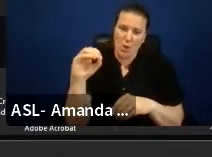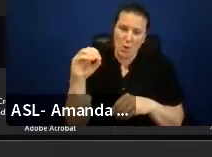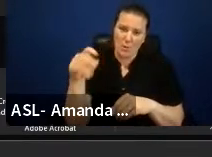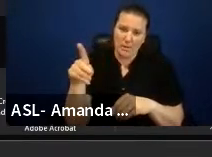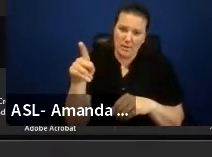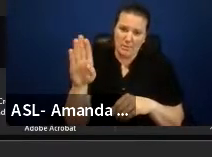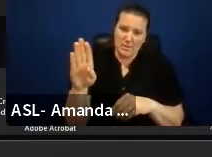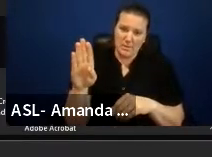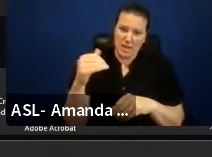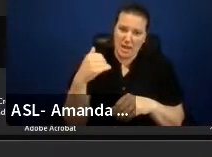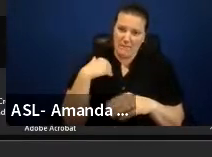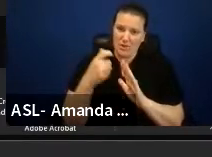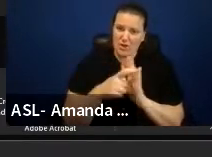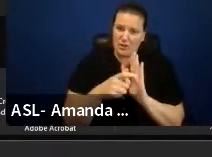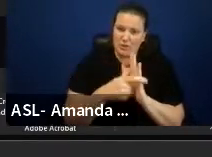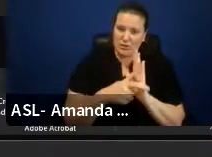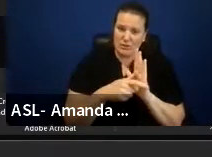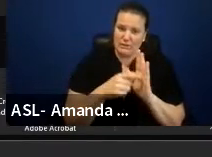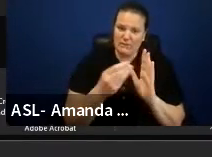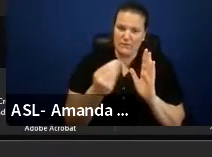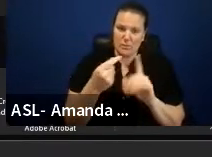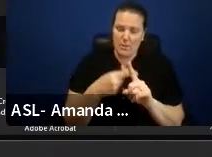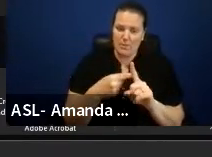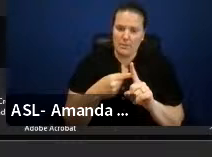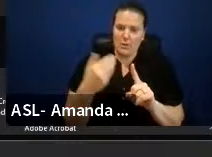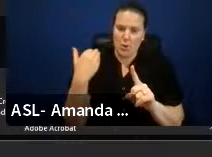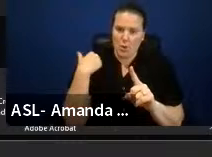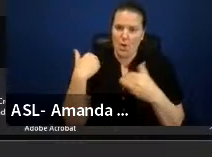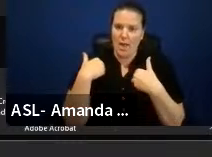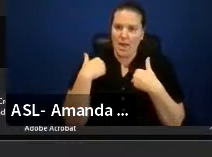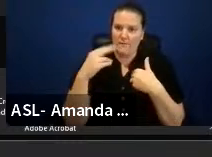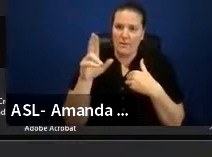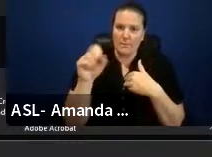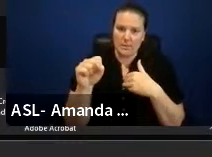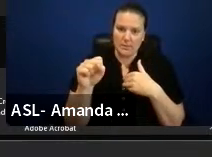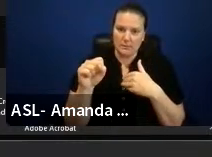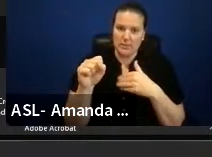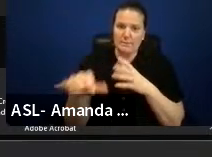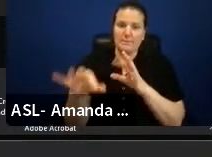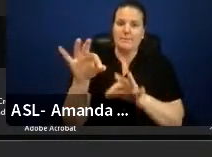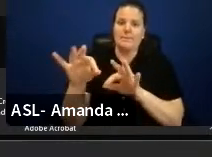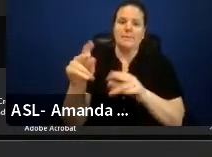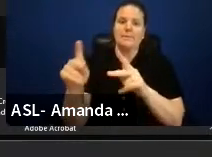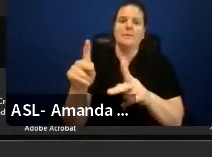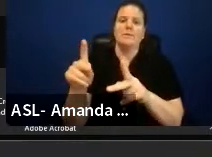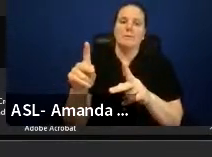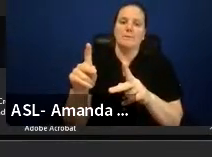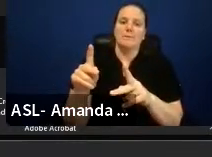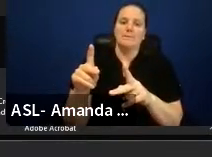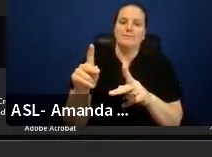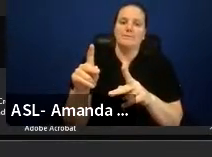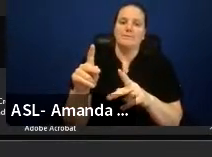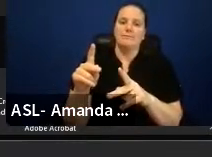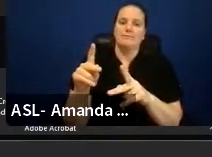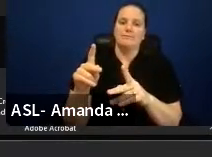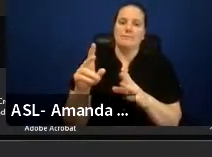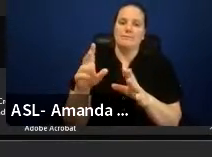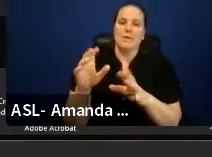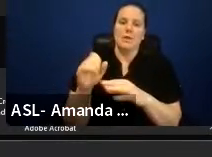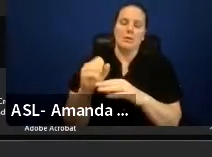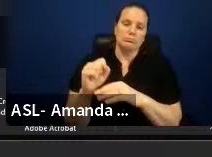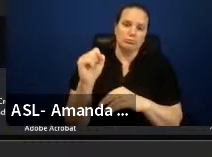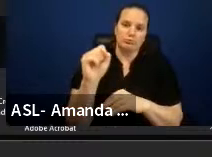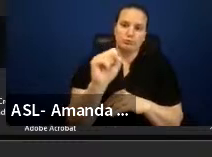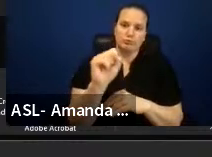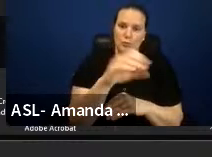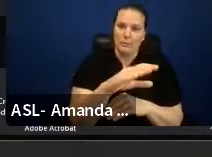about this a number of months ago. There is a bus that picks folks up with their cans and bottles and takes them right